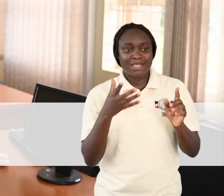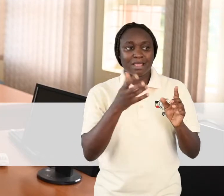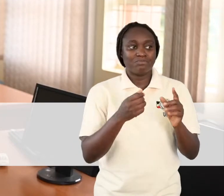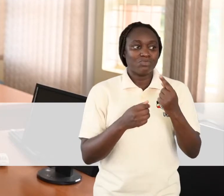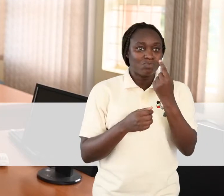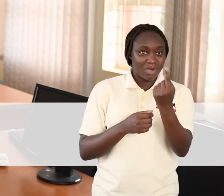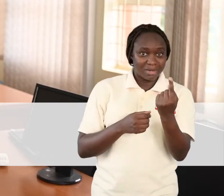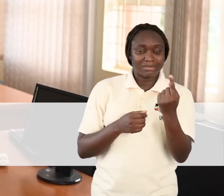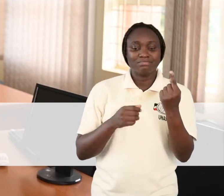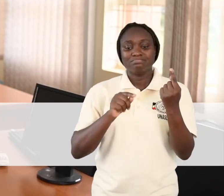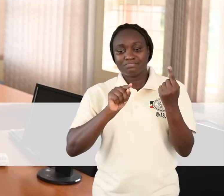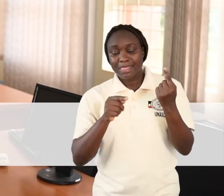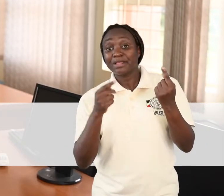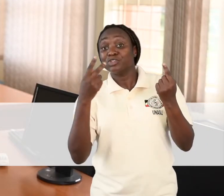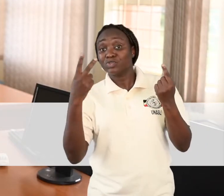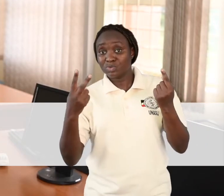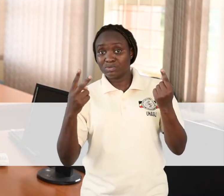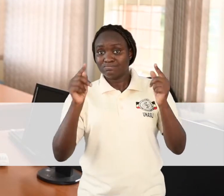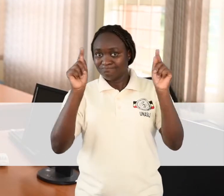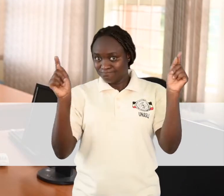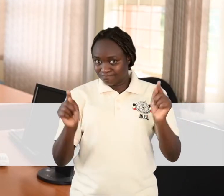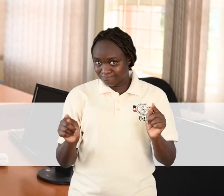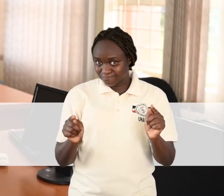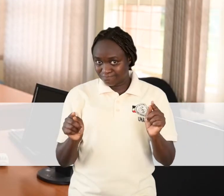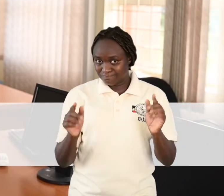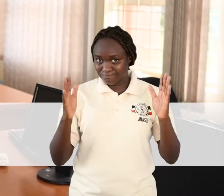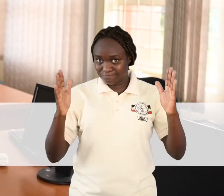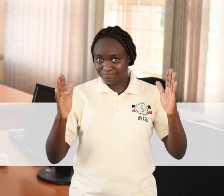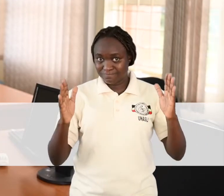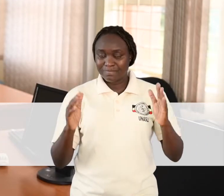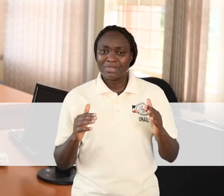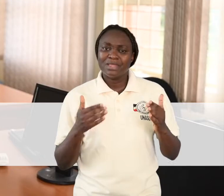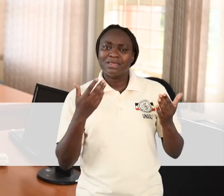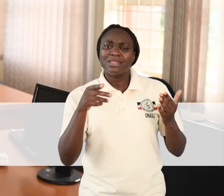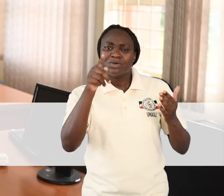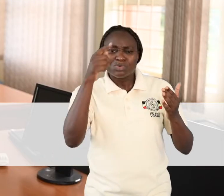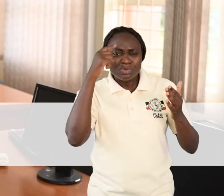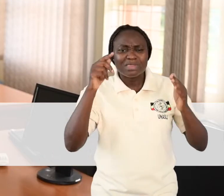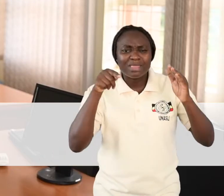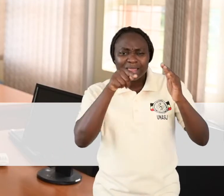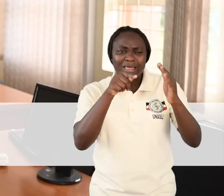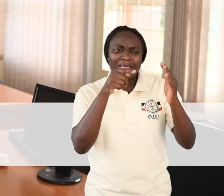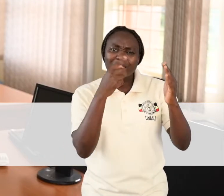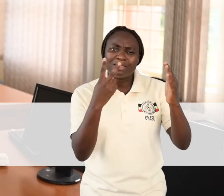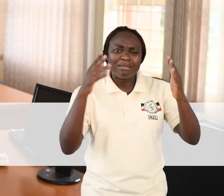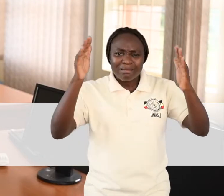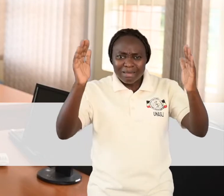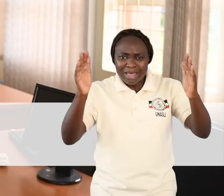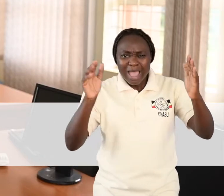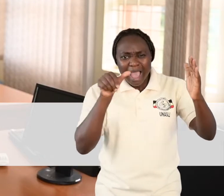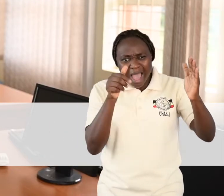and 2. Can you figure out the subsets in set A?